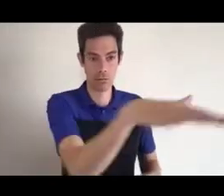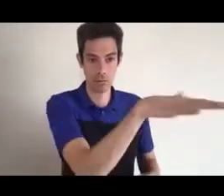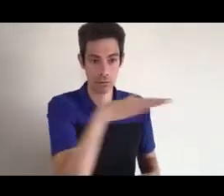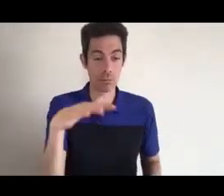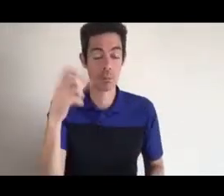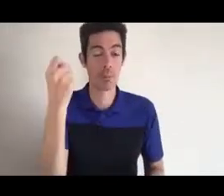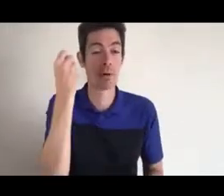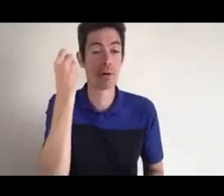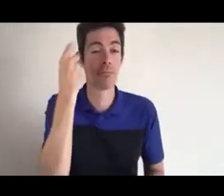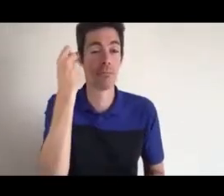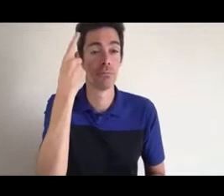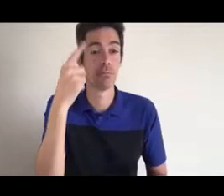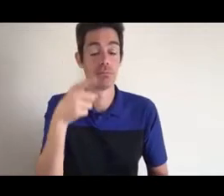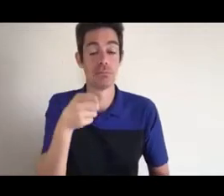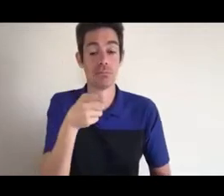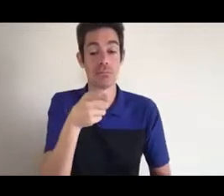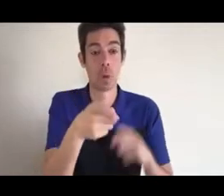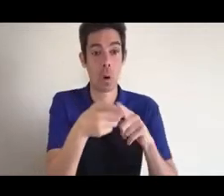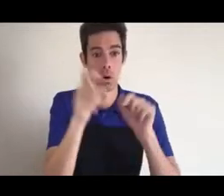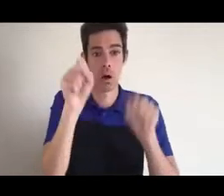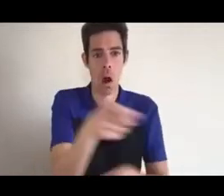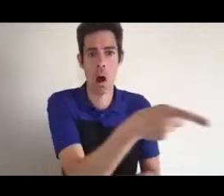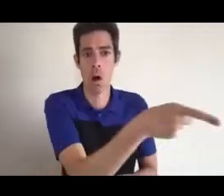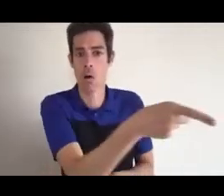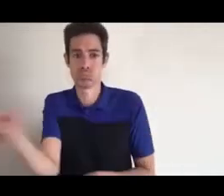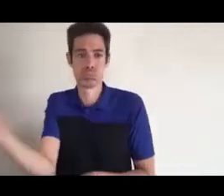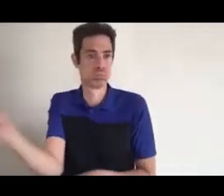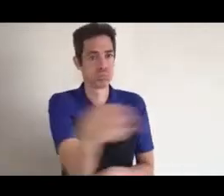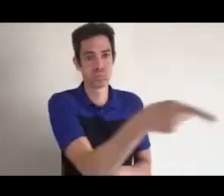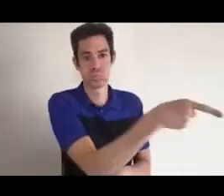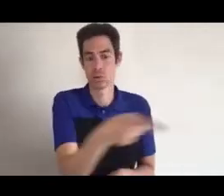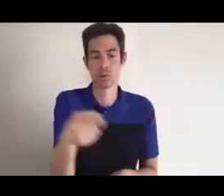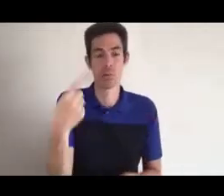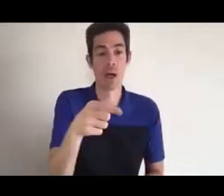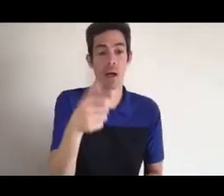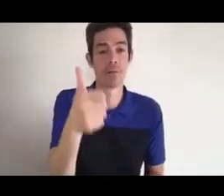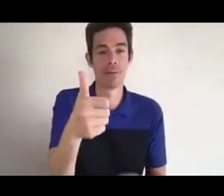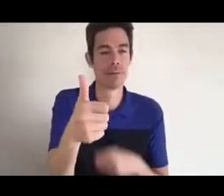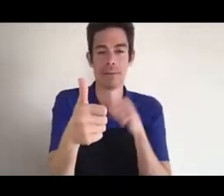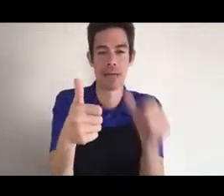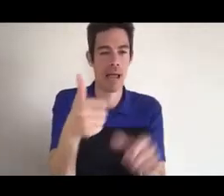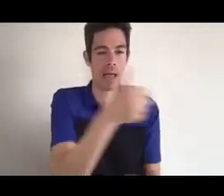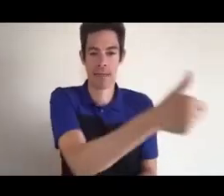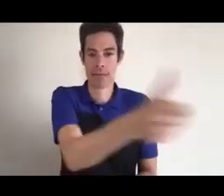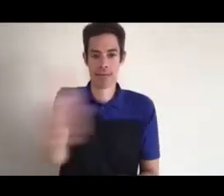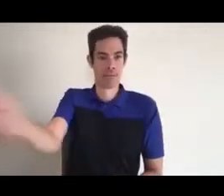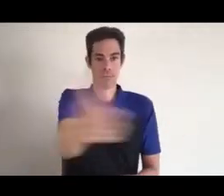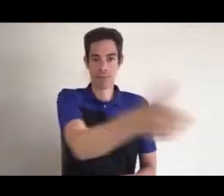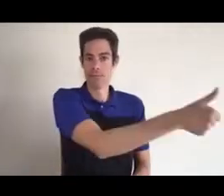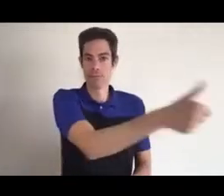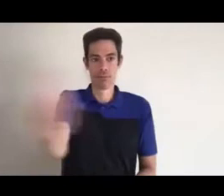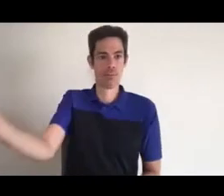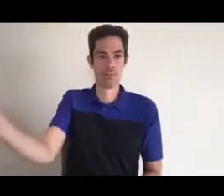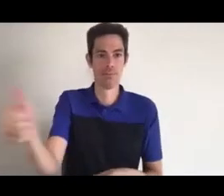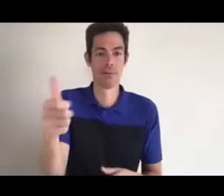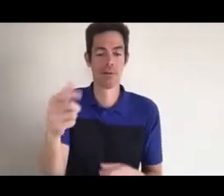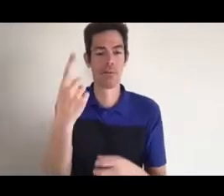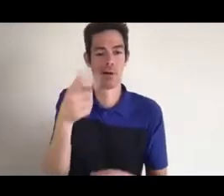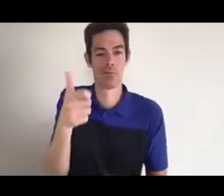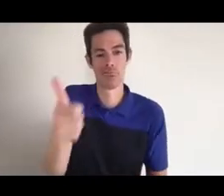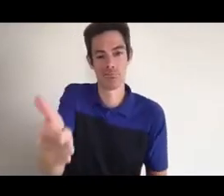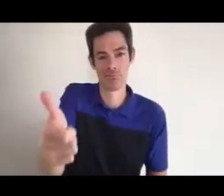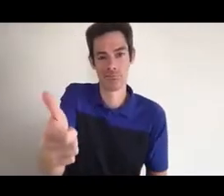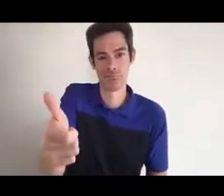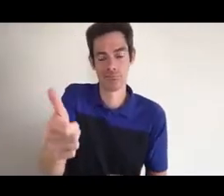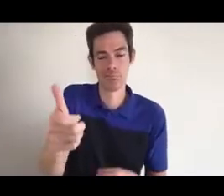the representation of what you're putting in space. You can point, while what you're putting